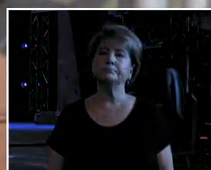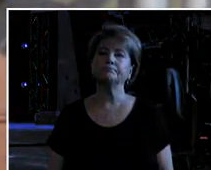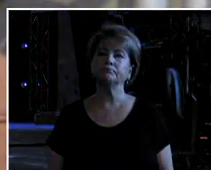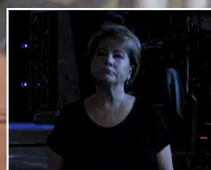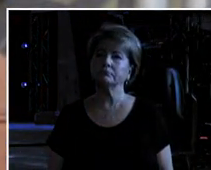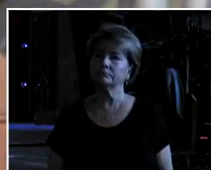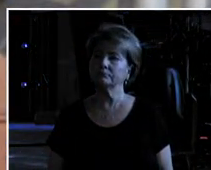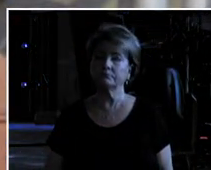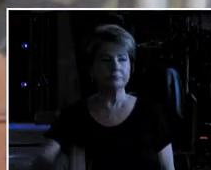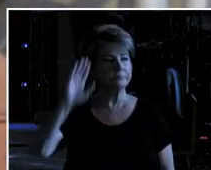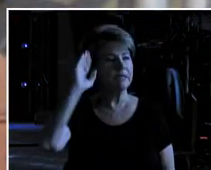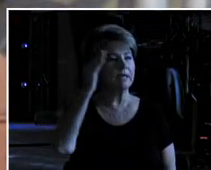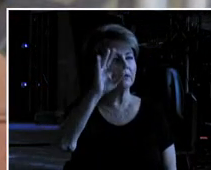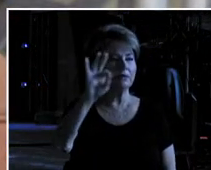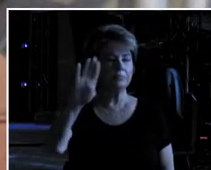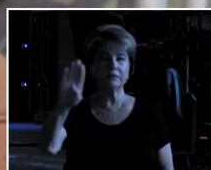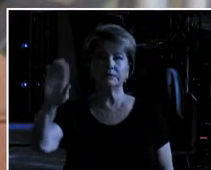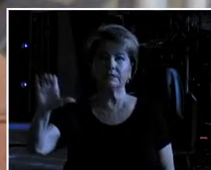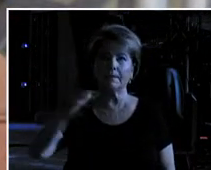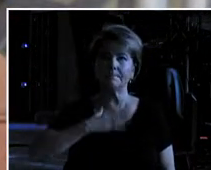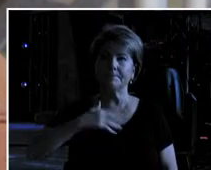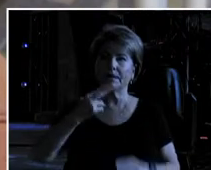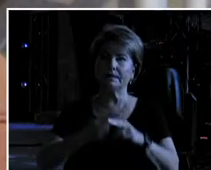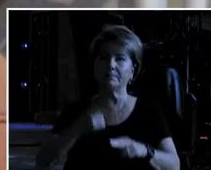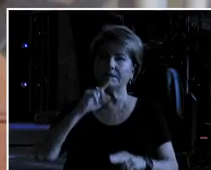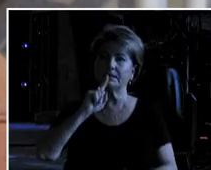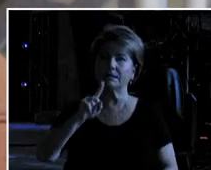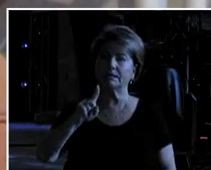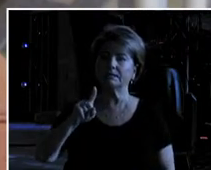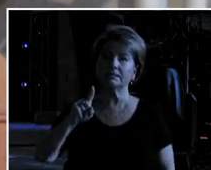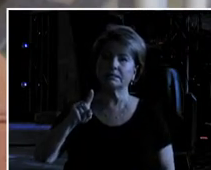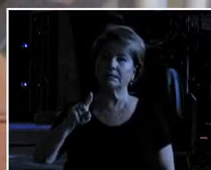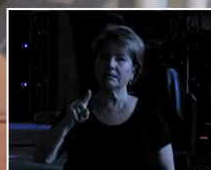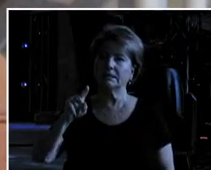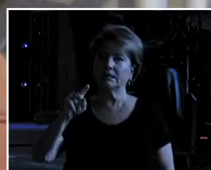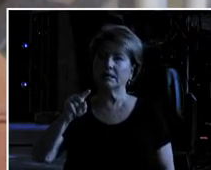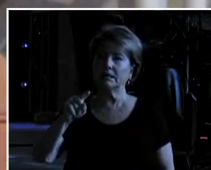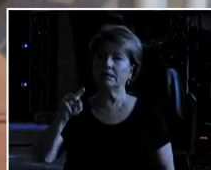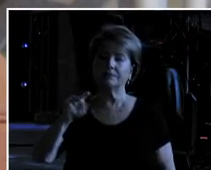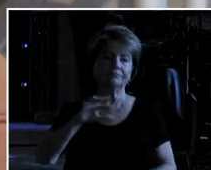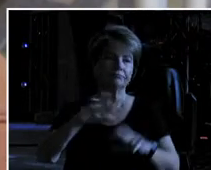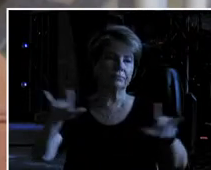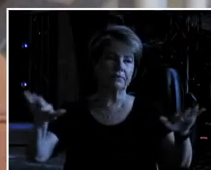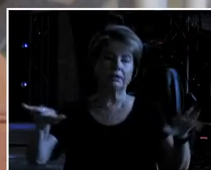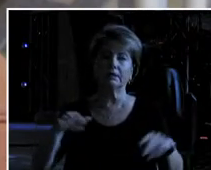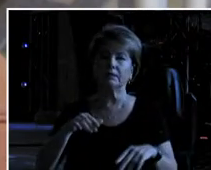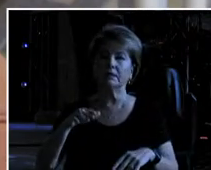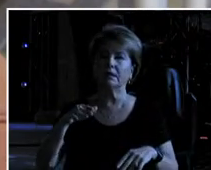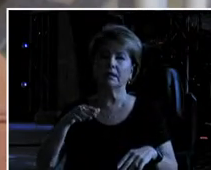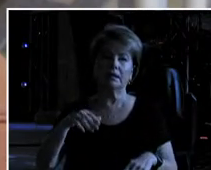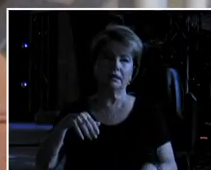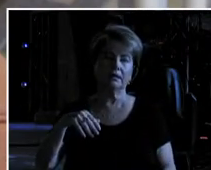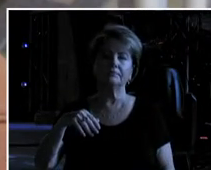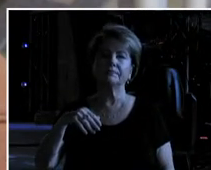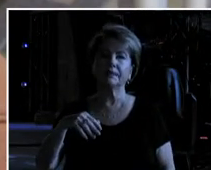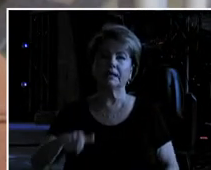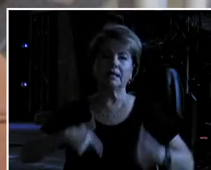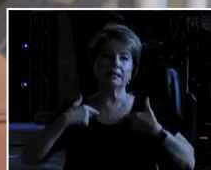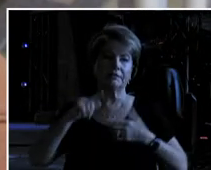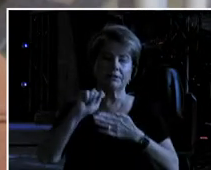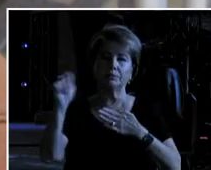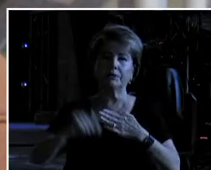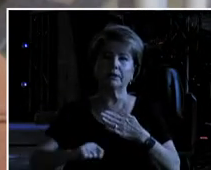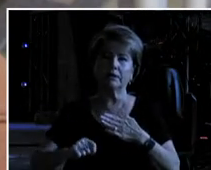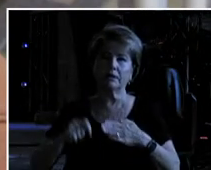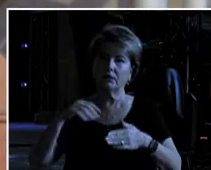Hello, Fellowship Bible. My name is Dmytro Pasichnichenko, and I'm Ukrainian living in Topeka. I was